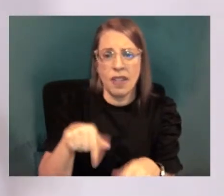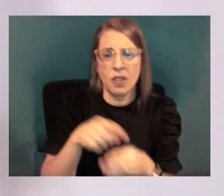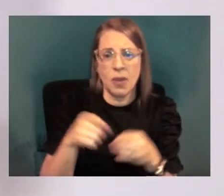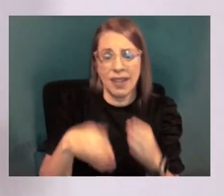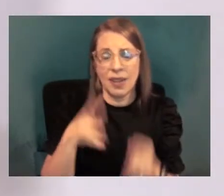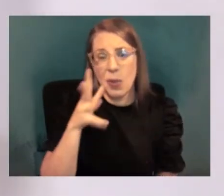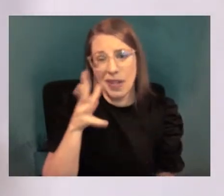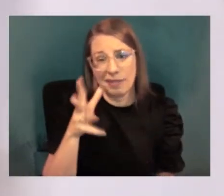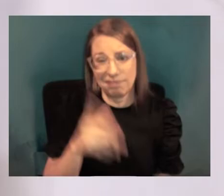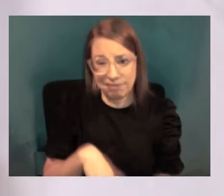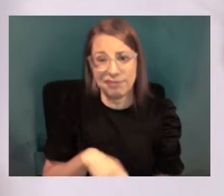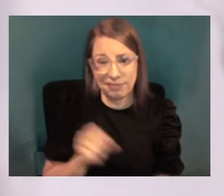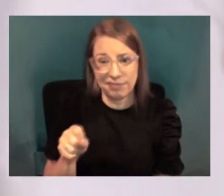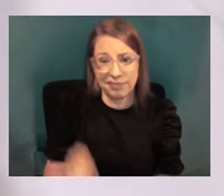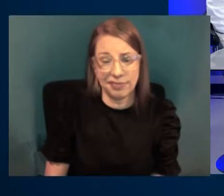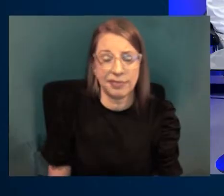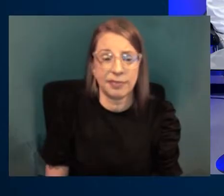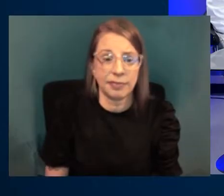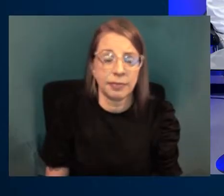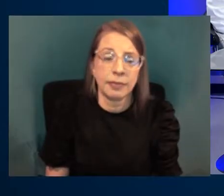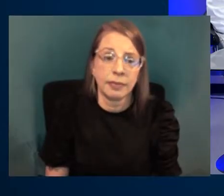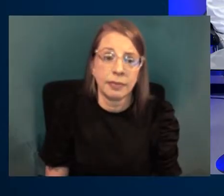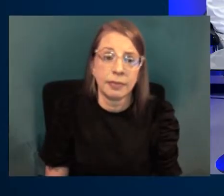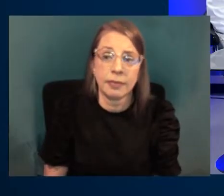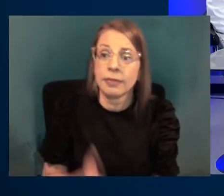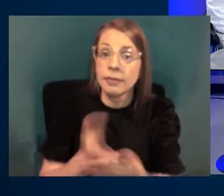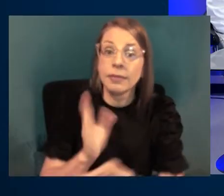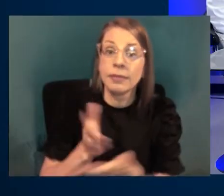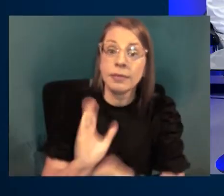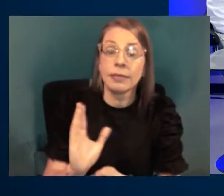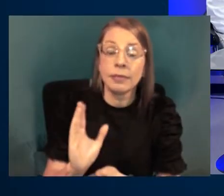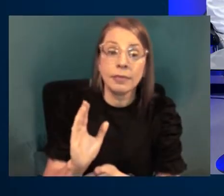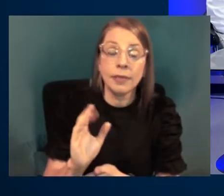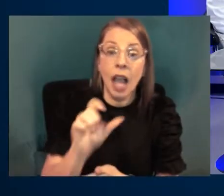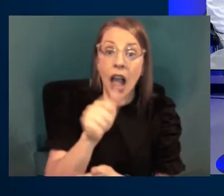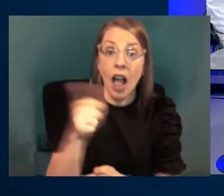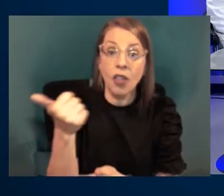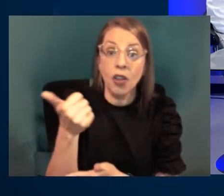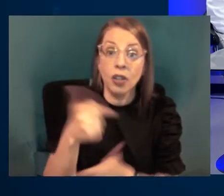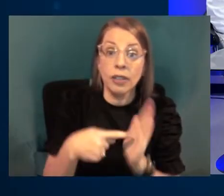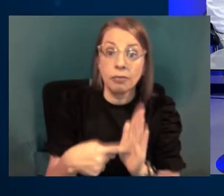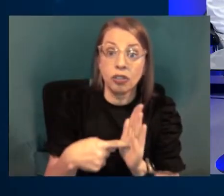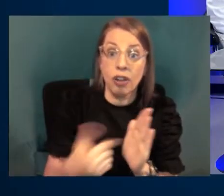Okay. All right, Chief, was there another demonstration after that?